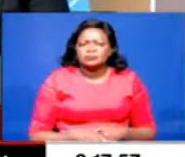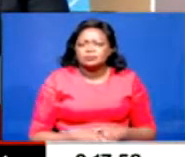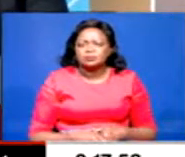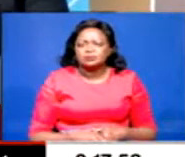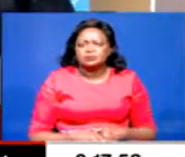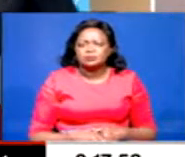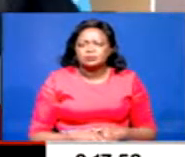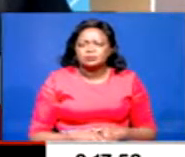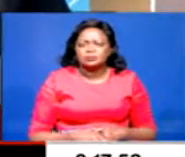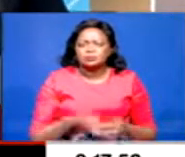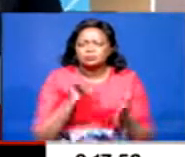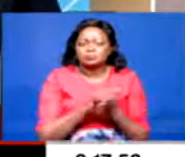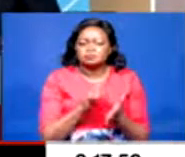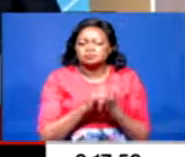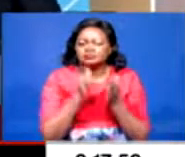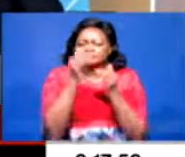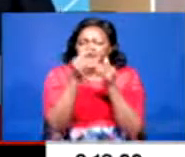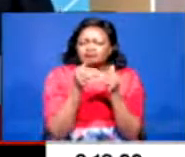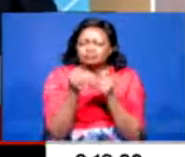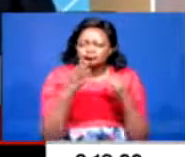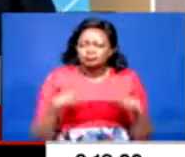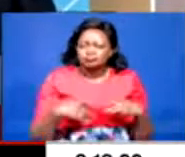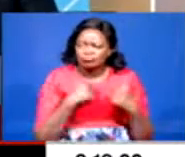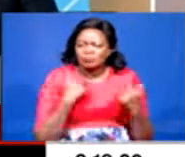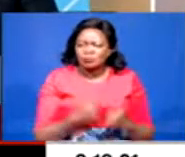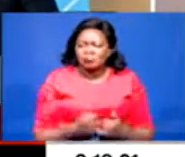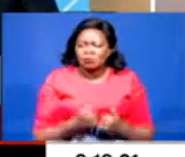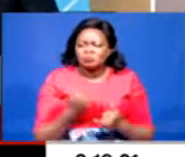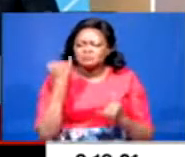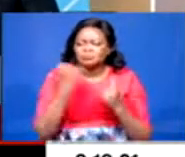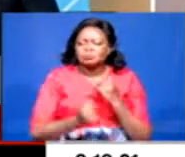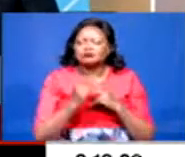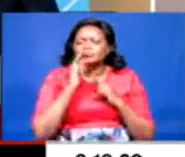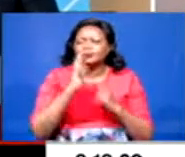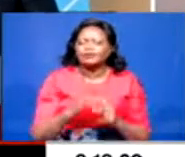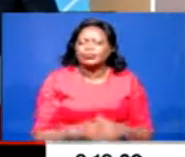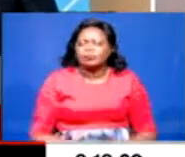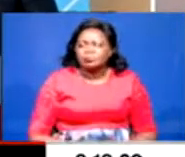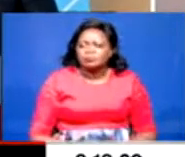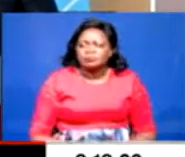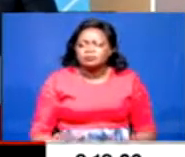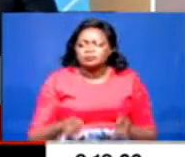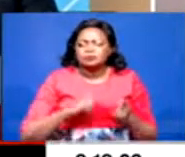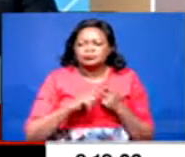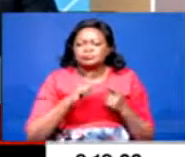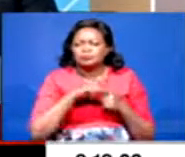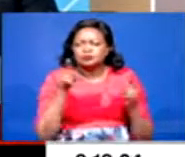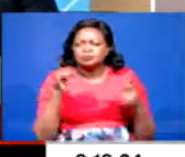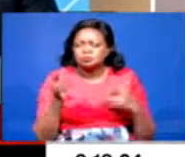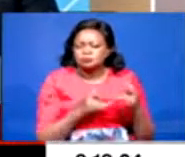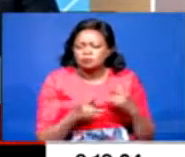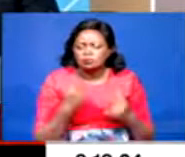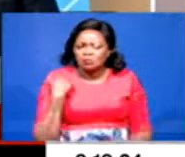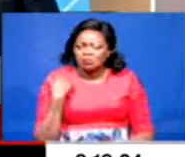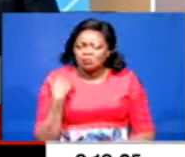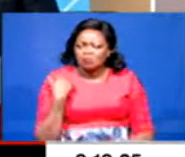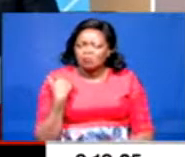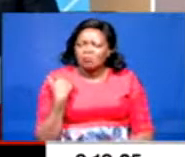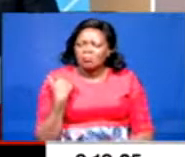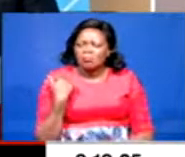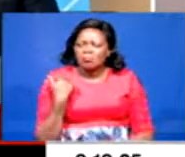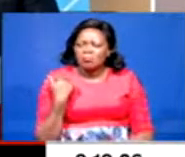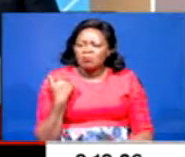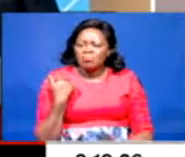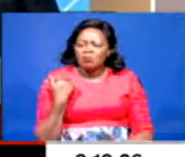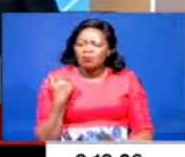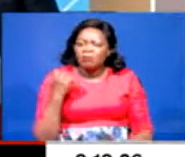quite close to people's hearts is a final result. And when you look at those figures,